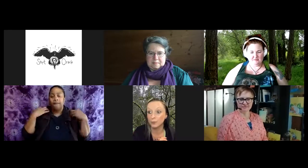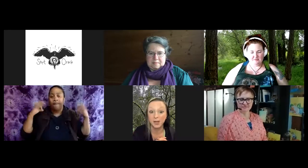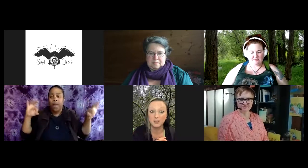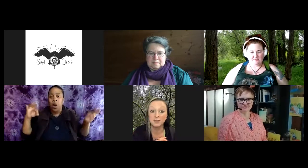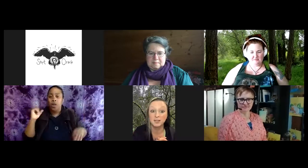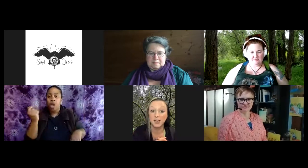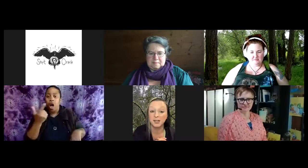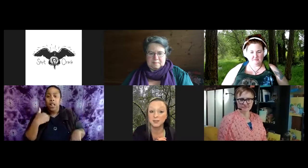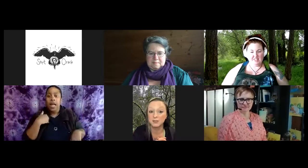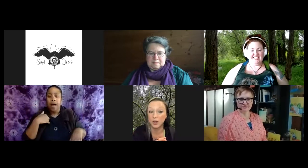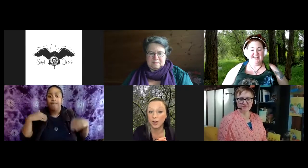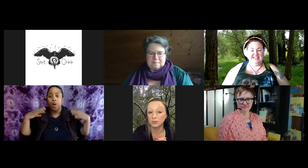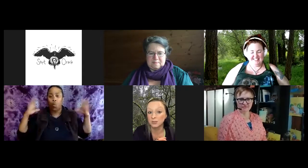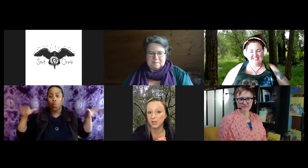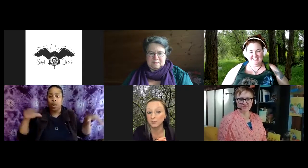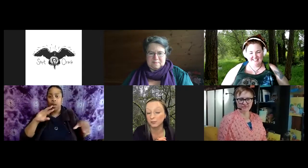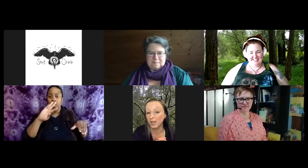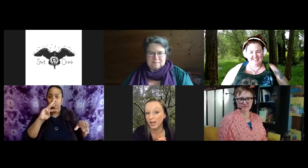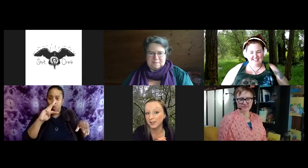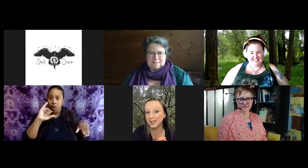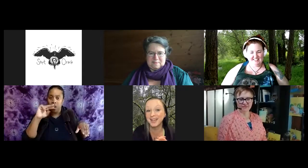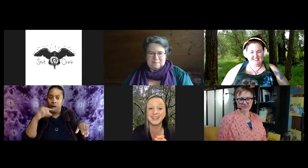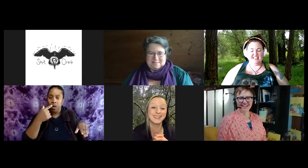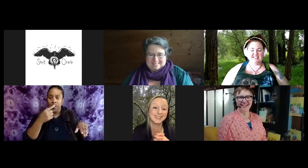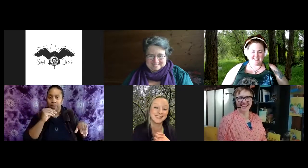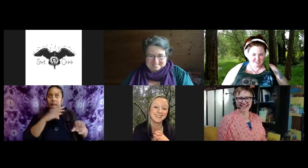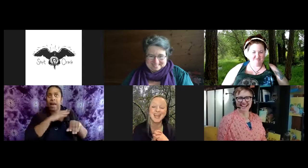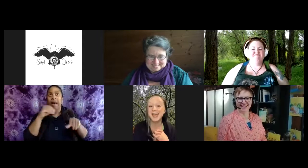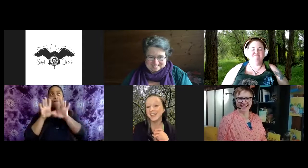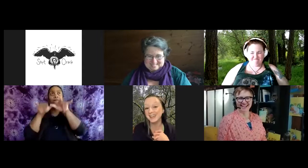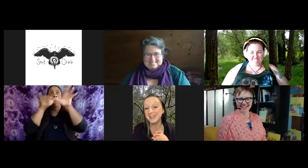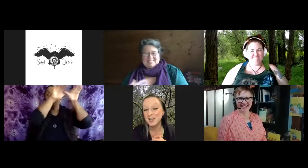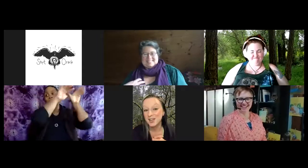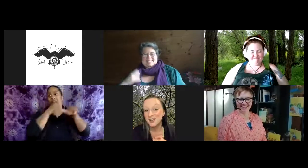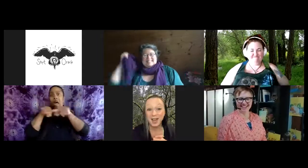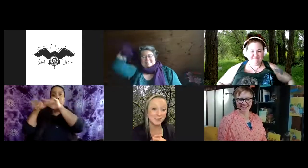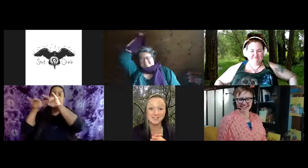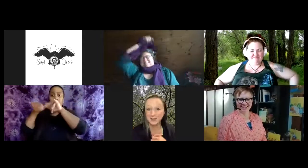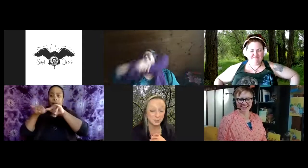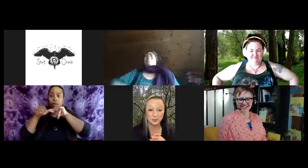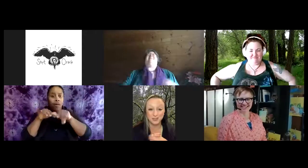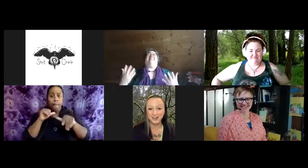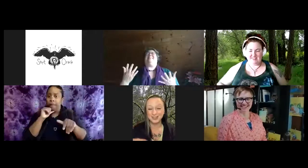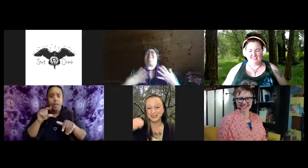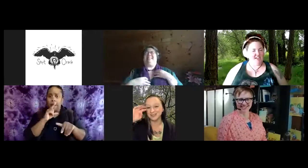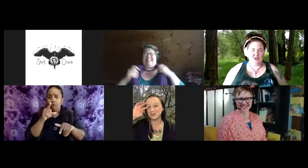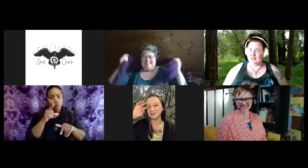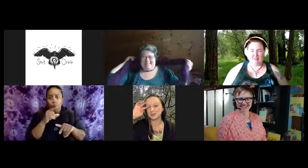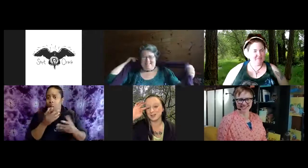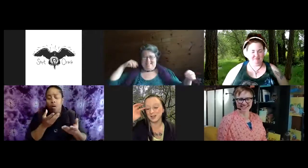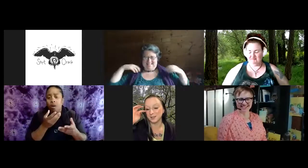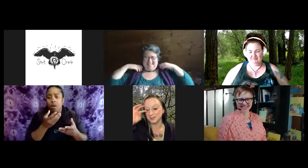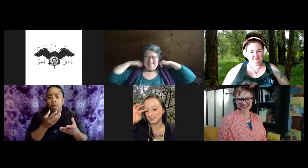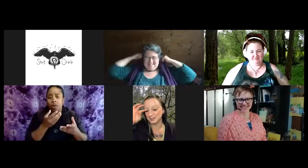have wings and are little and fly. And that's not true at all,